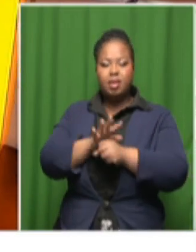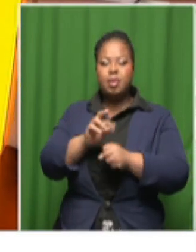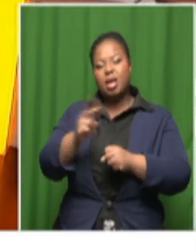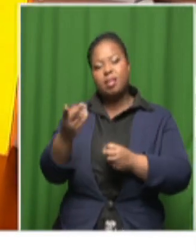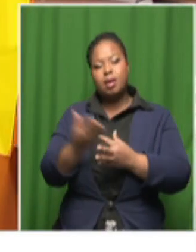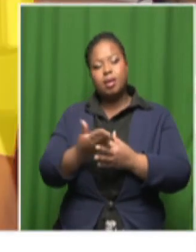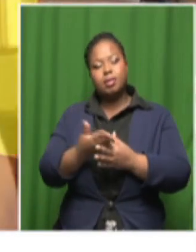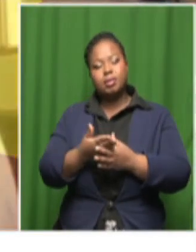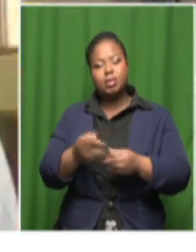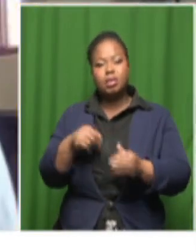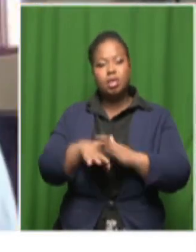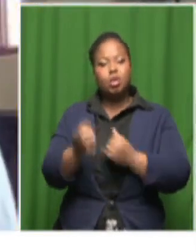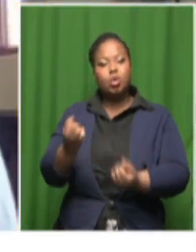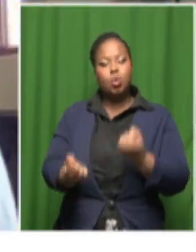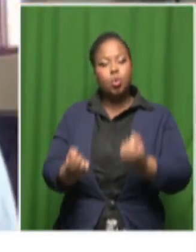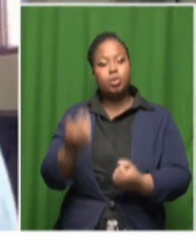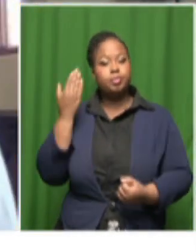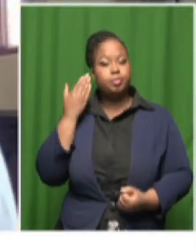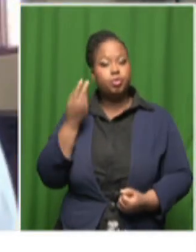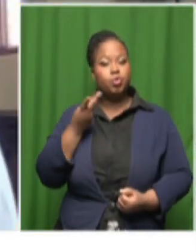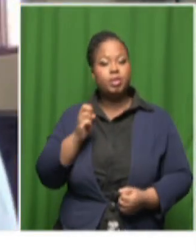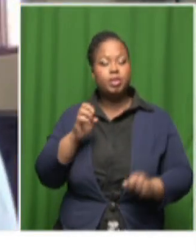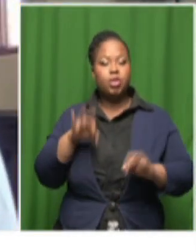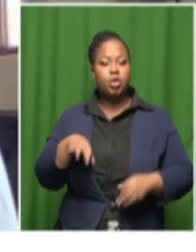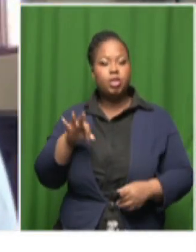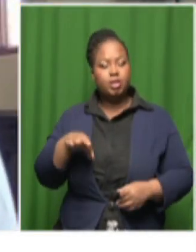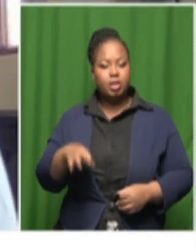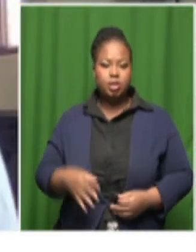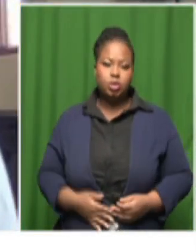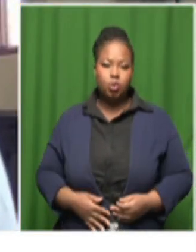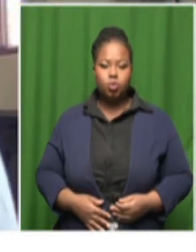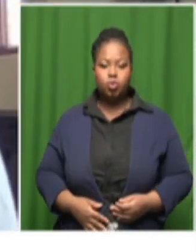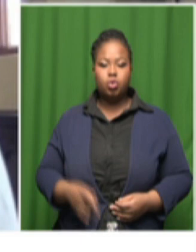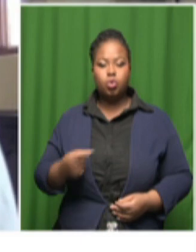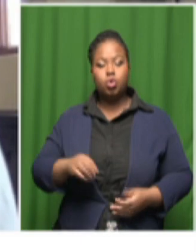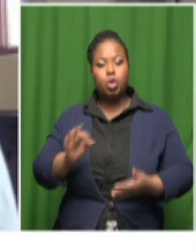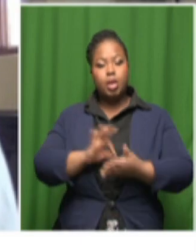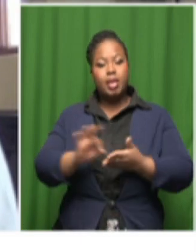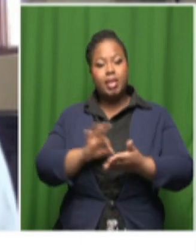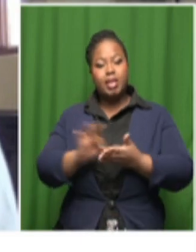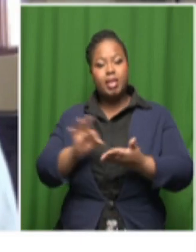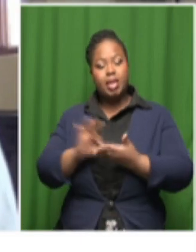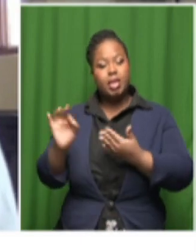one around in 2013, Operation Clean Sweep,